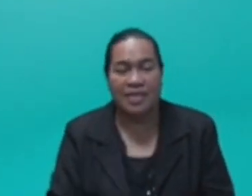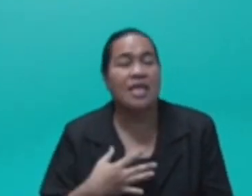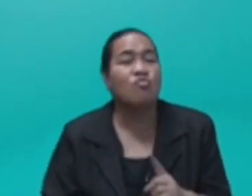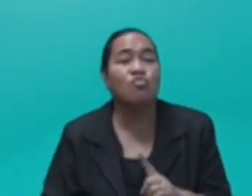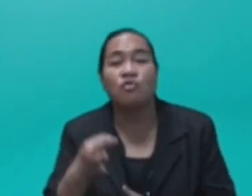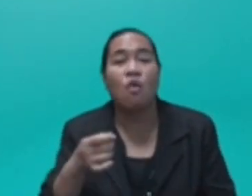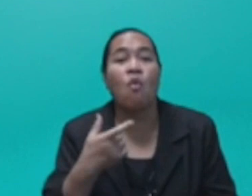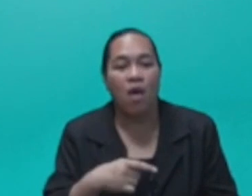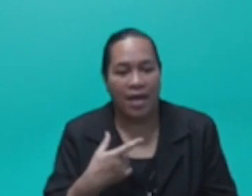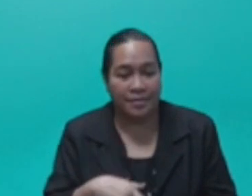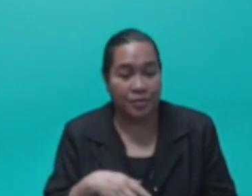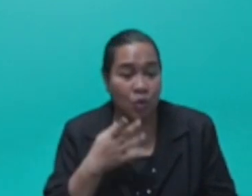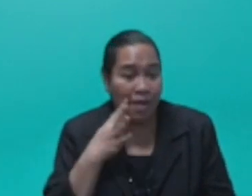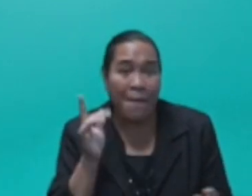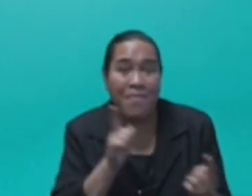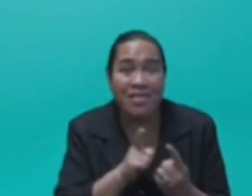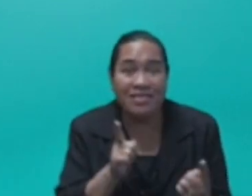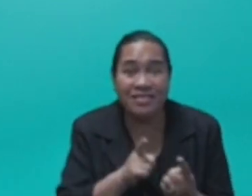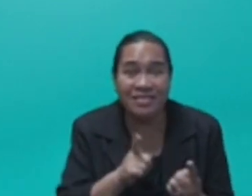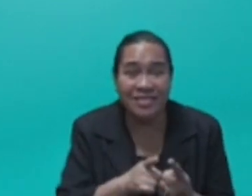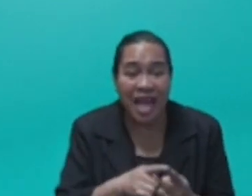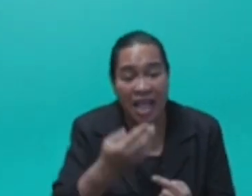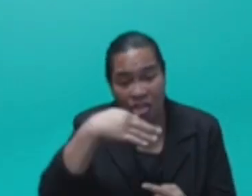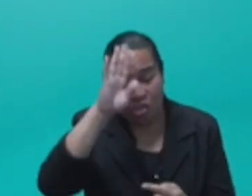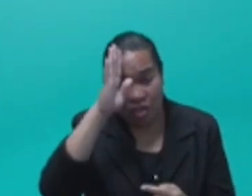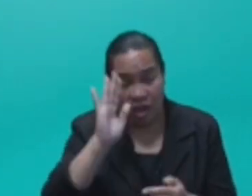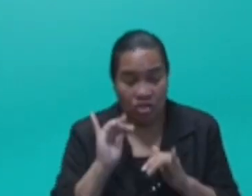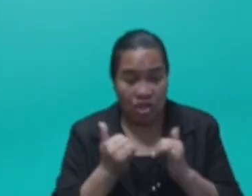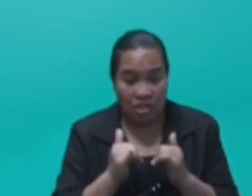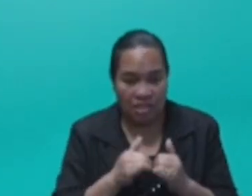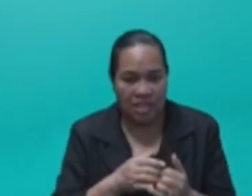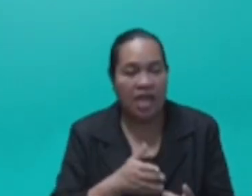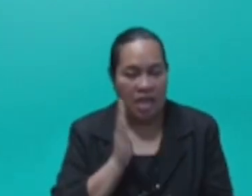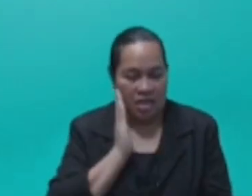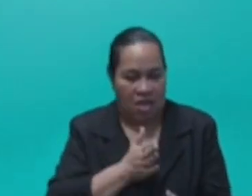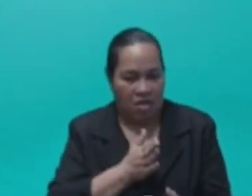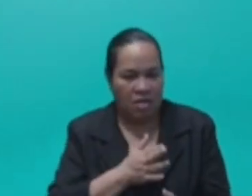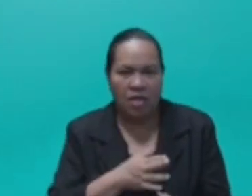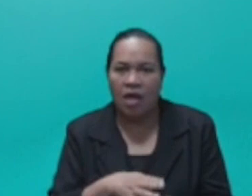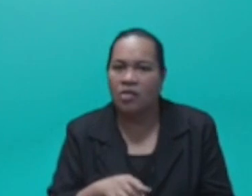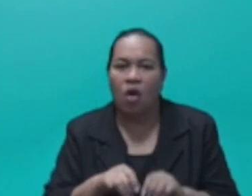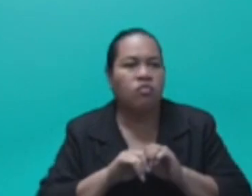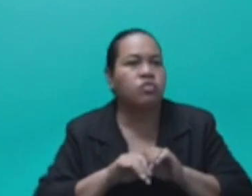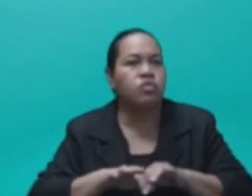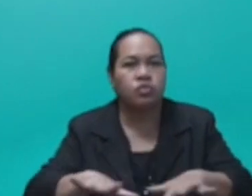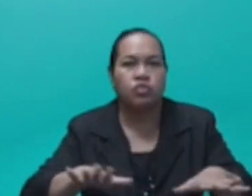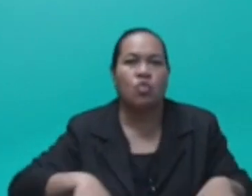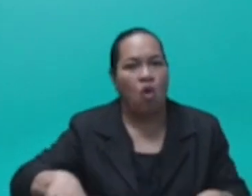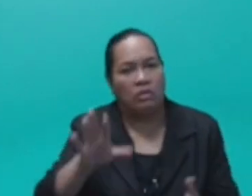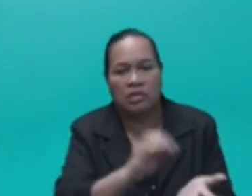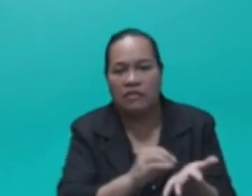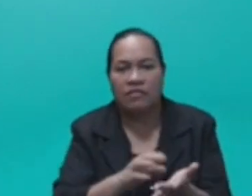because of enhanced case management meetings and the Chief Justice's direct engagement with all courts nationwide. The